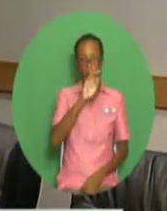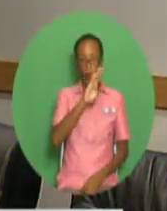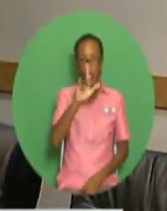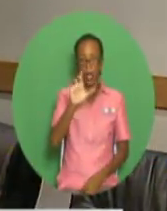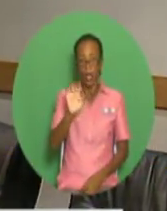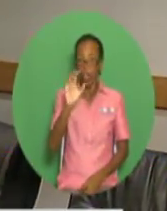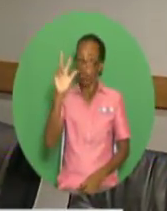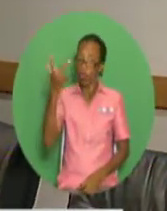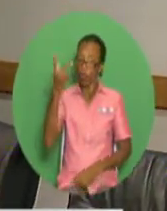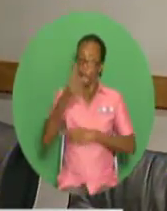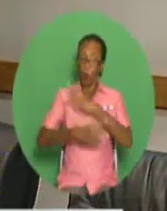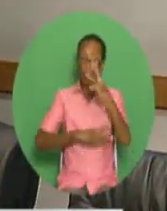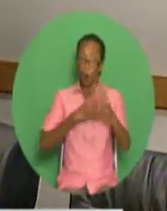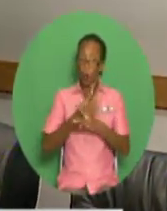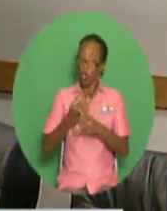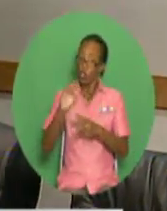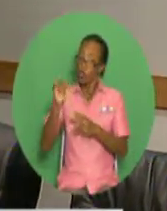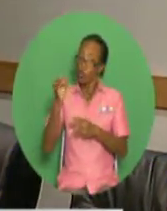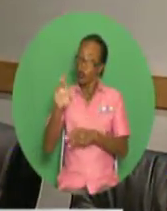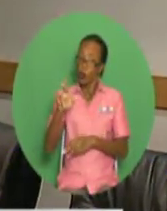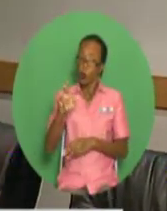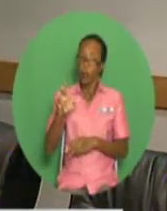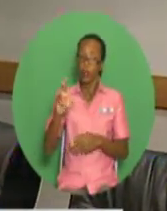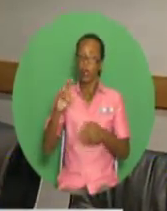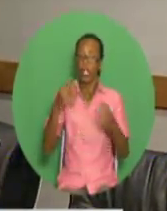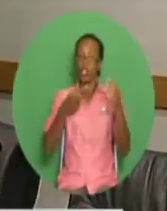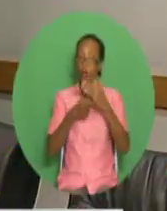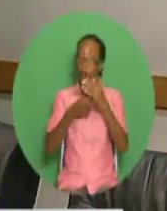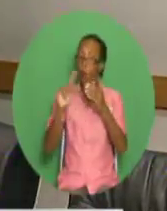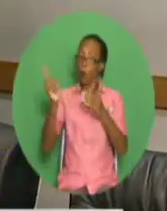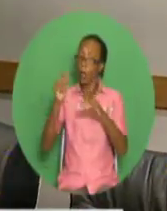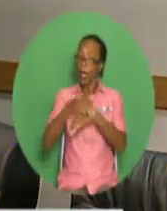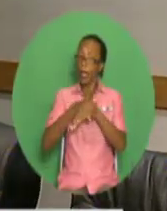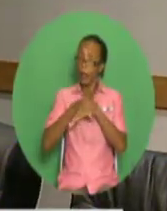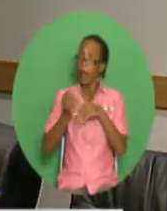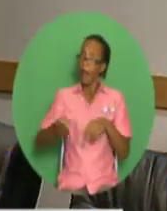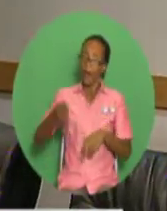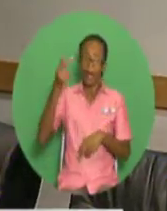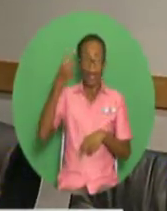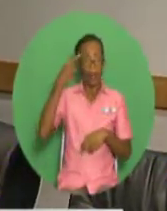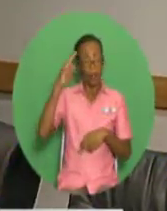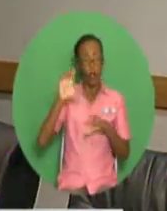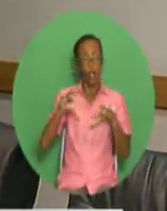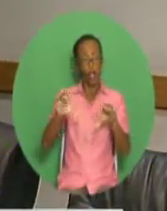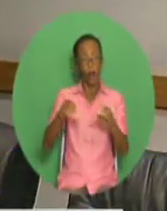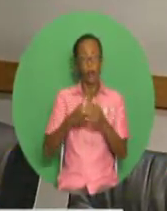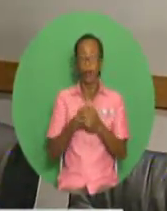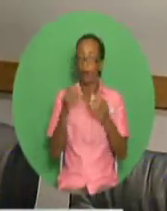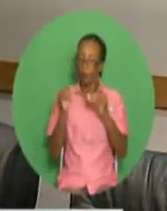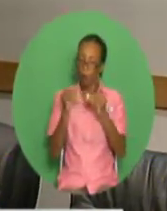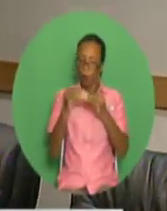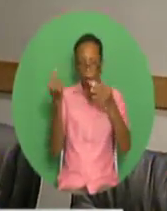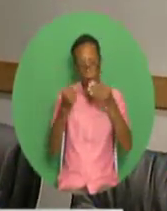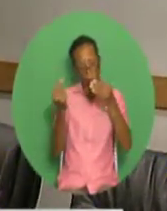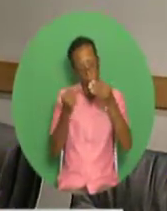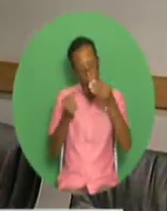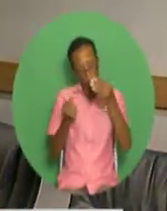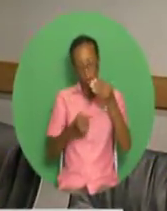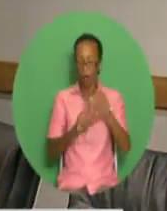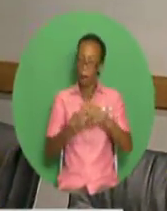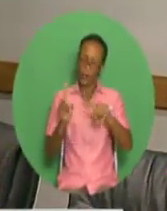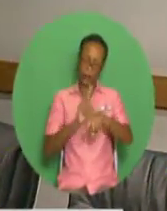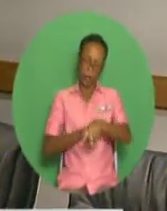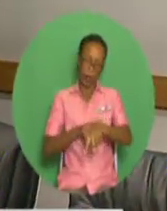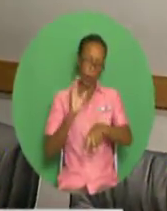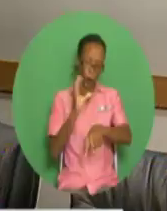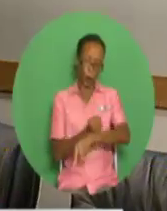in the world in the Junior World Championship in England in Scrabble, the highest ever for a Caribbean player. And I could go on and on, Madam Speaker, but I don't have much time,